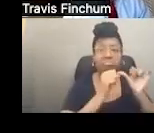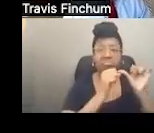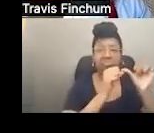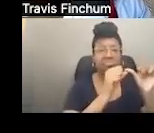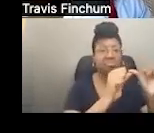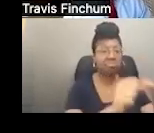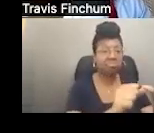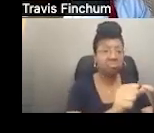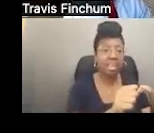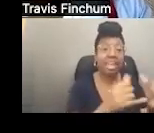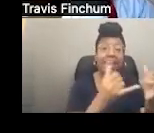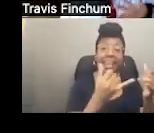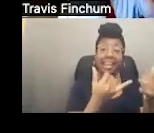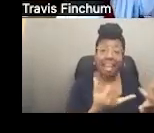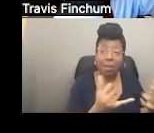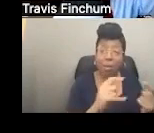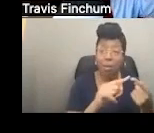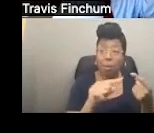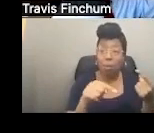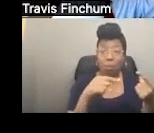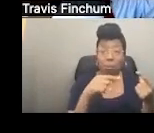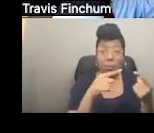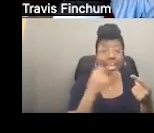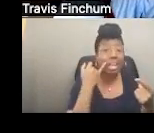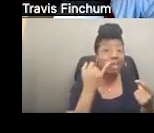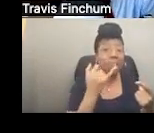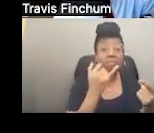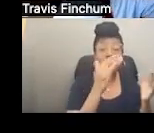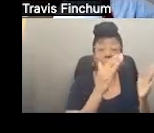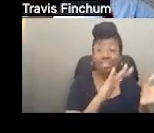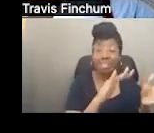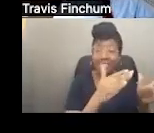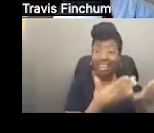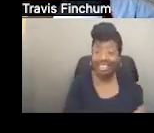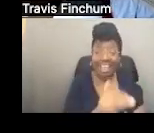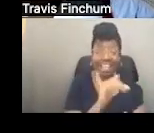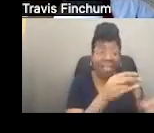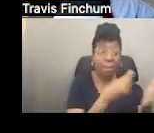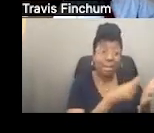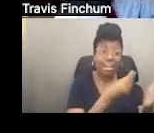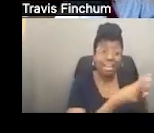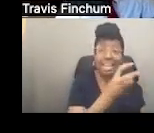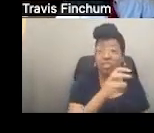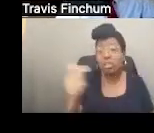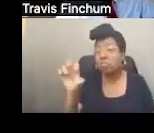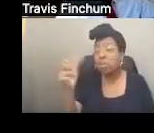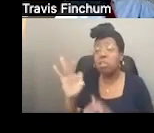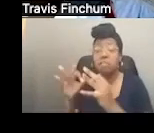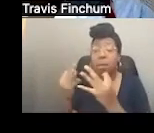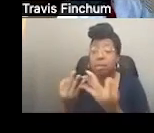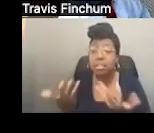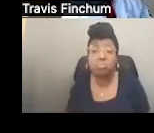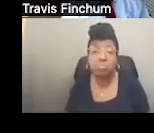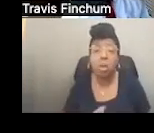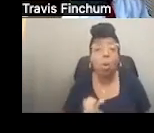when the beneficiary passes away, it can go to other family members or other beneficiaries. It could go to a